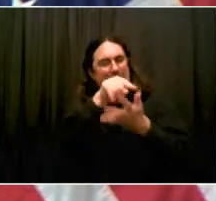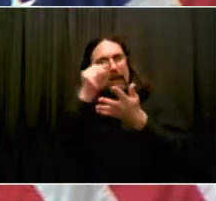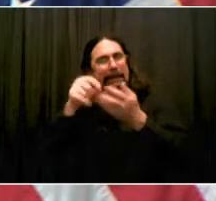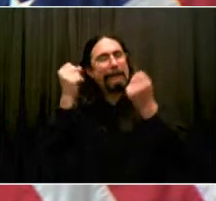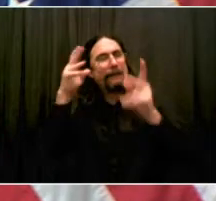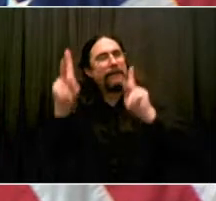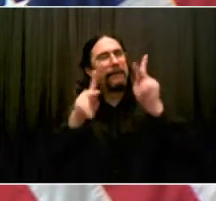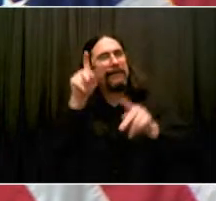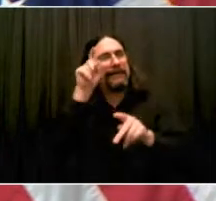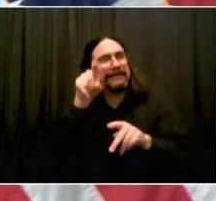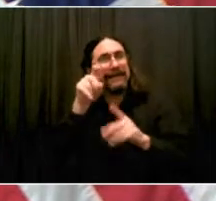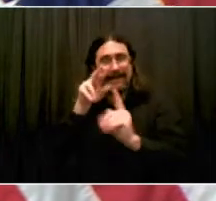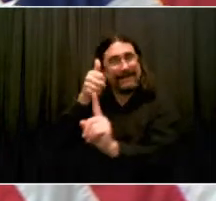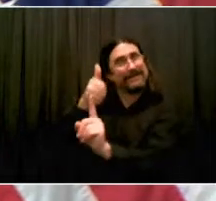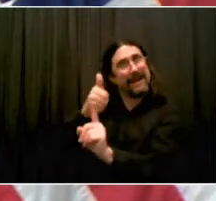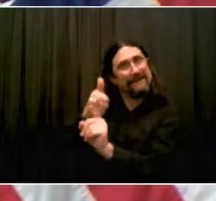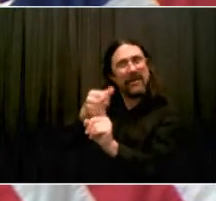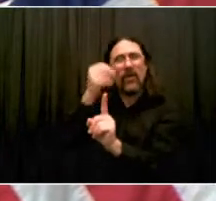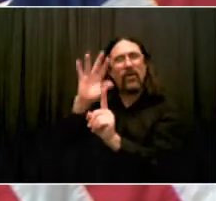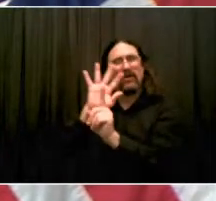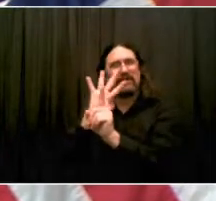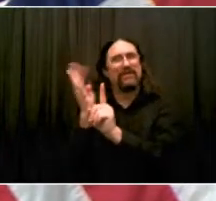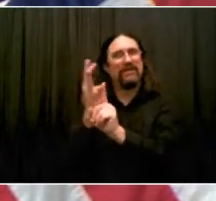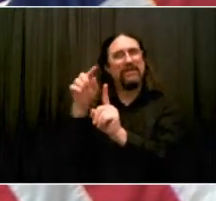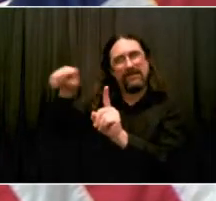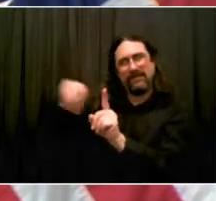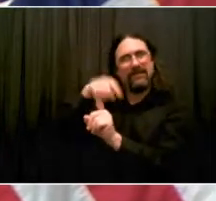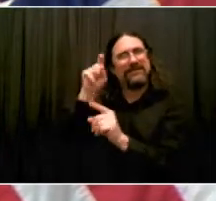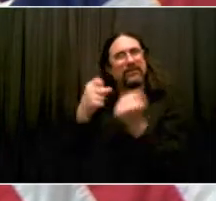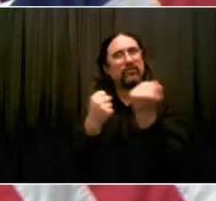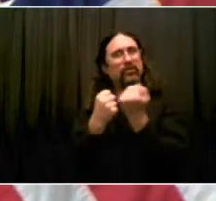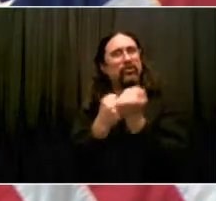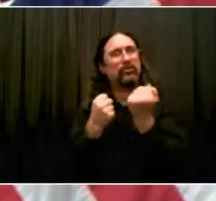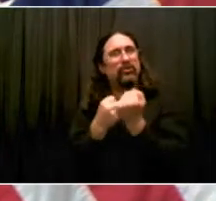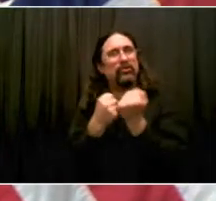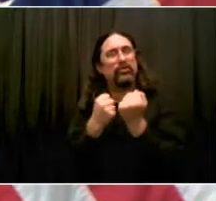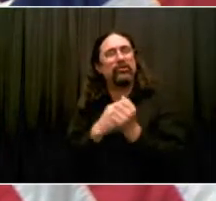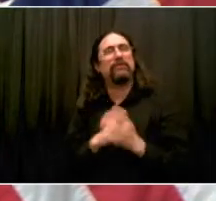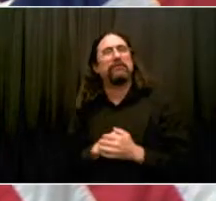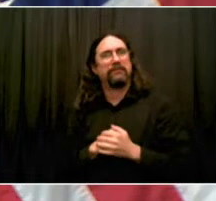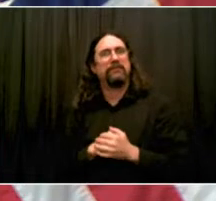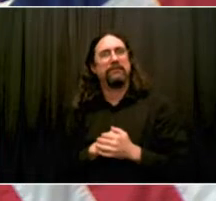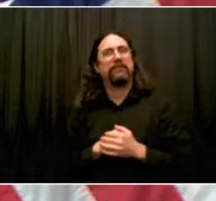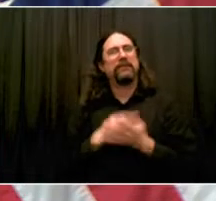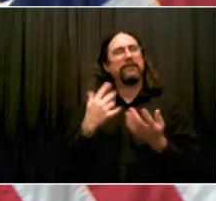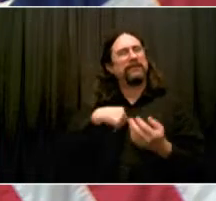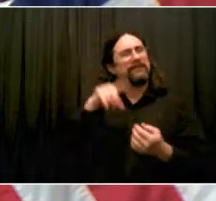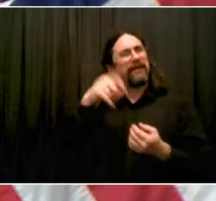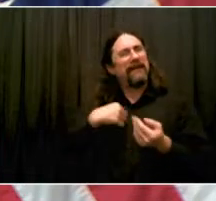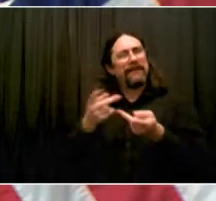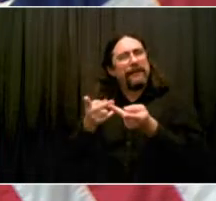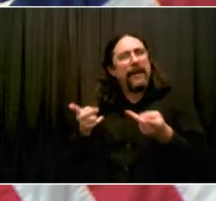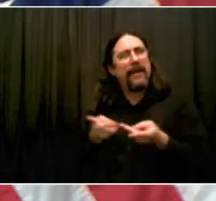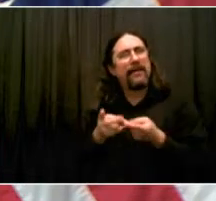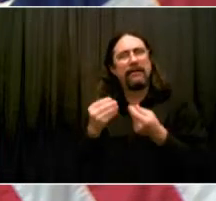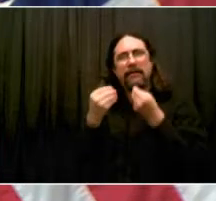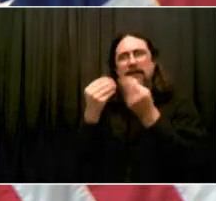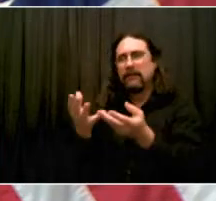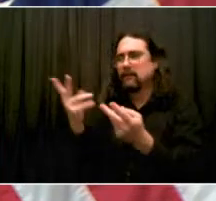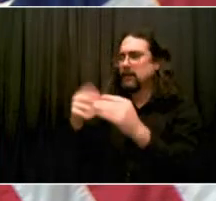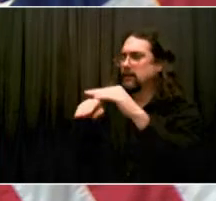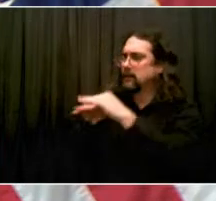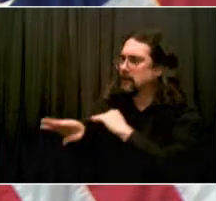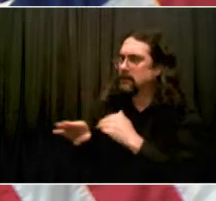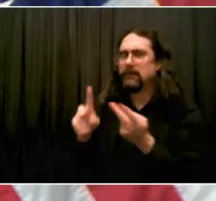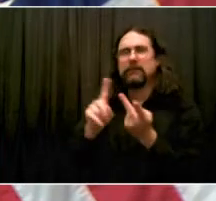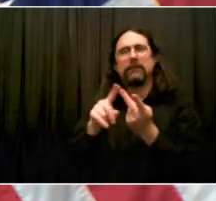before. Every program, from Thrive NYC and city agencies, every expansion of